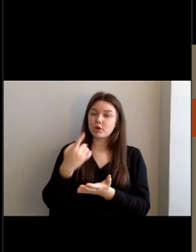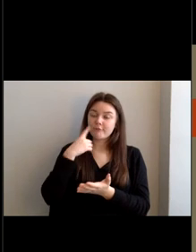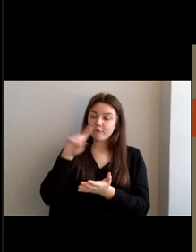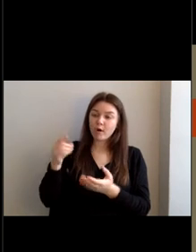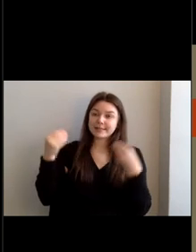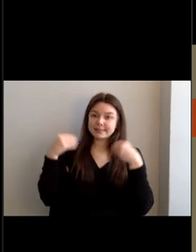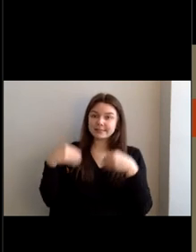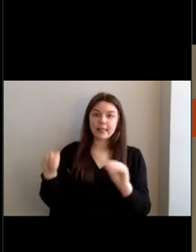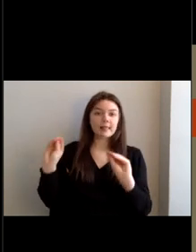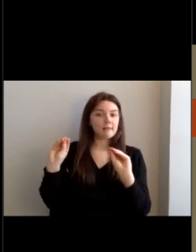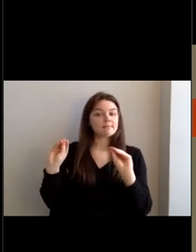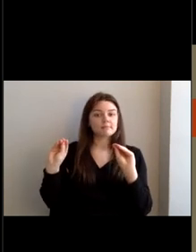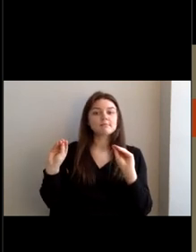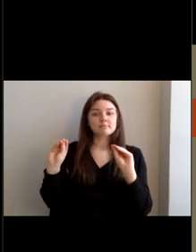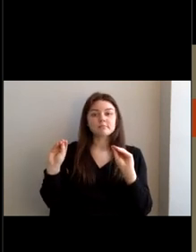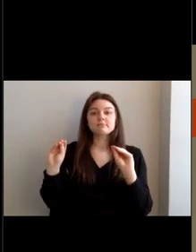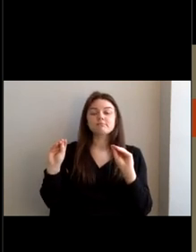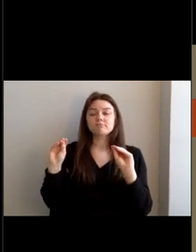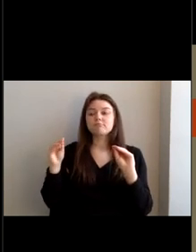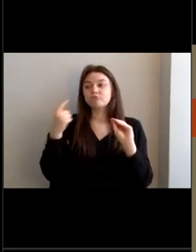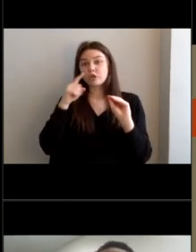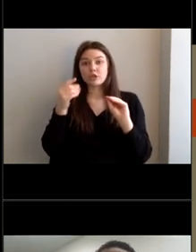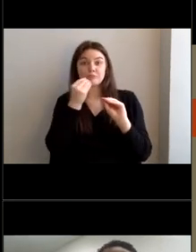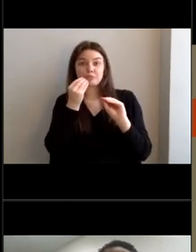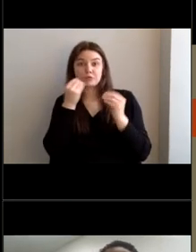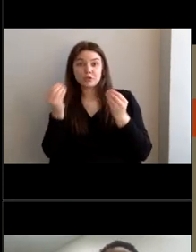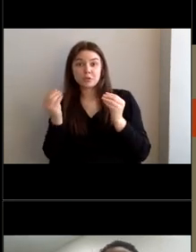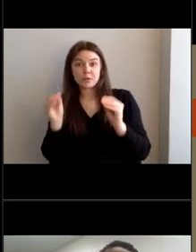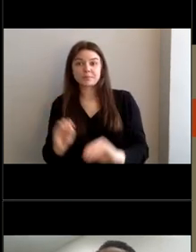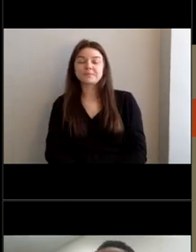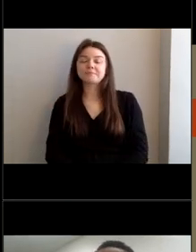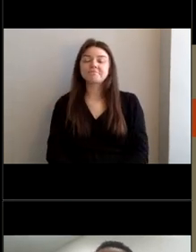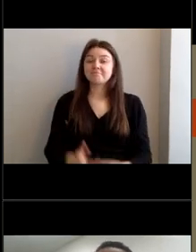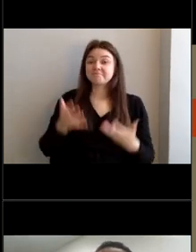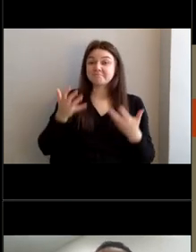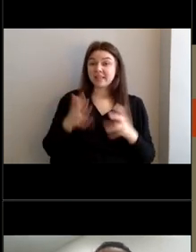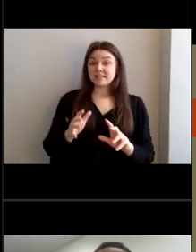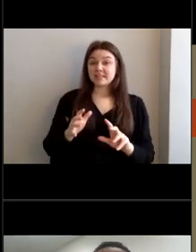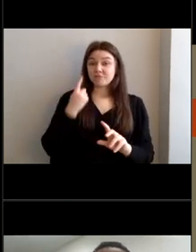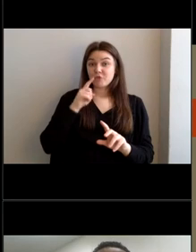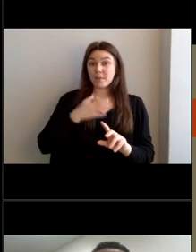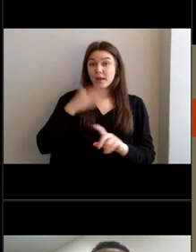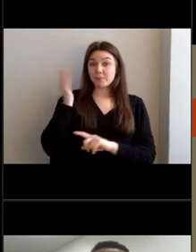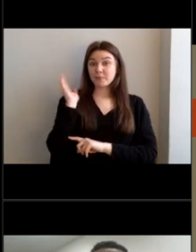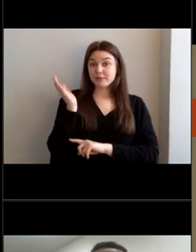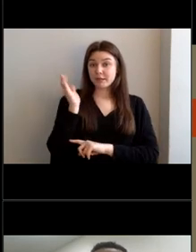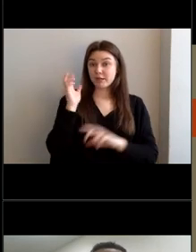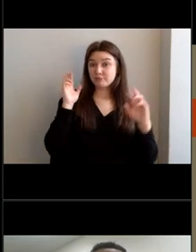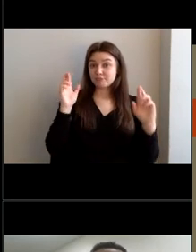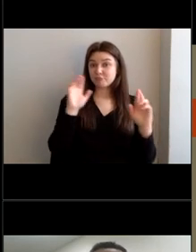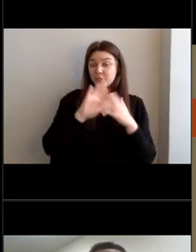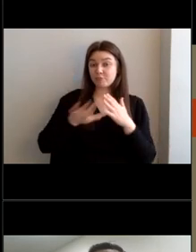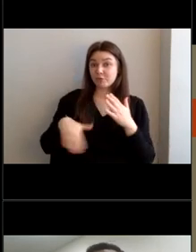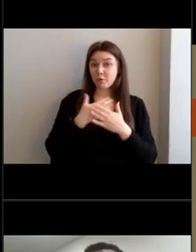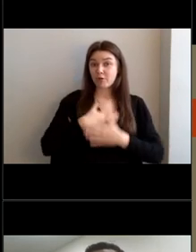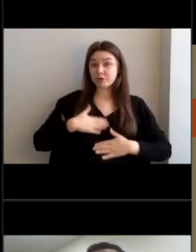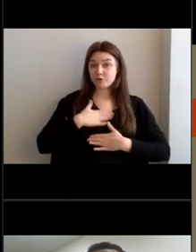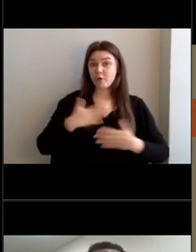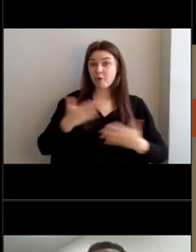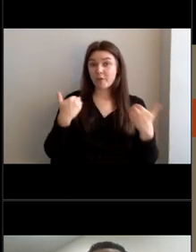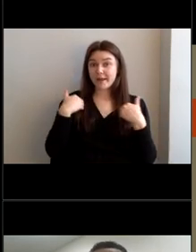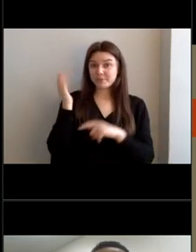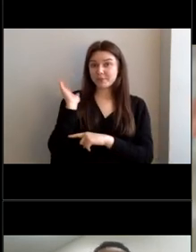and to be in your local grocery. That is it for my presentation. I hope you all enjoyed what I had